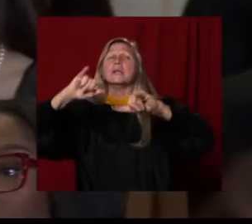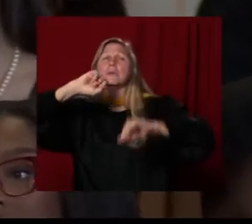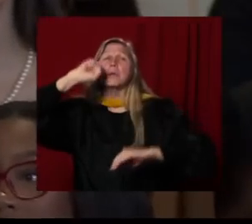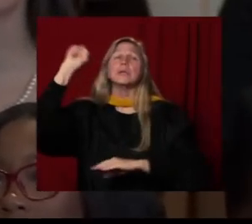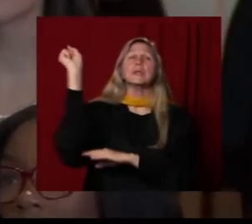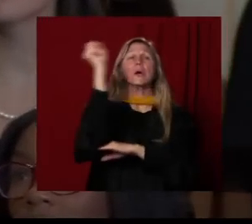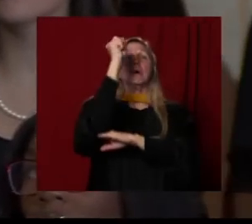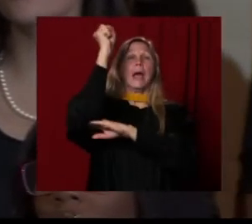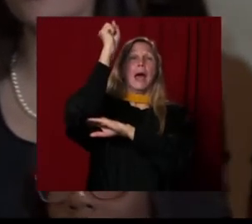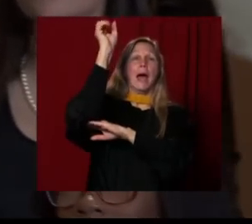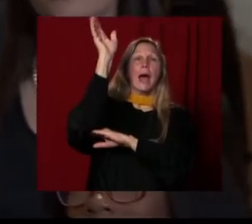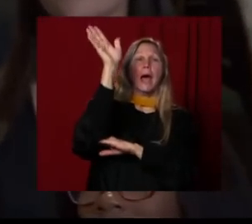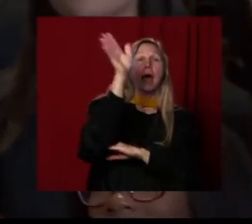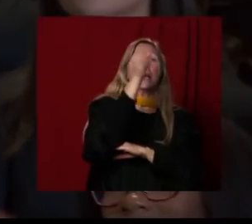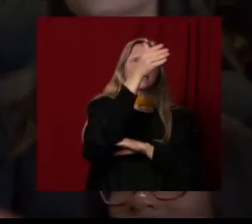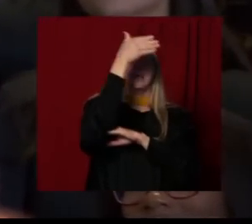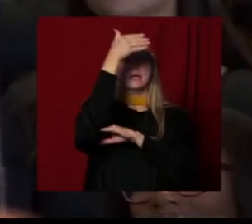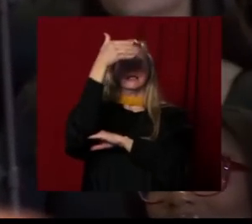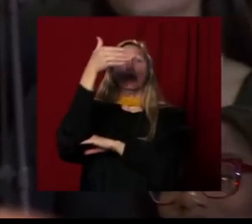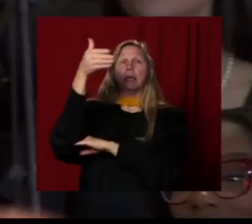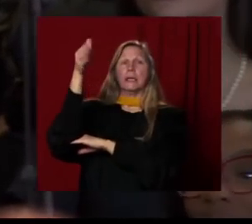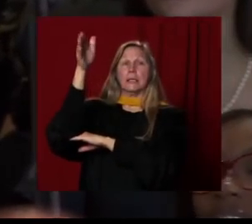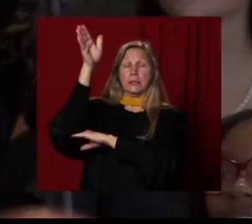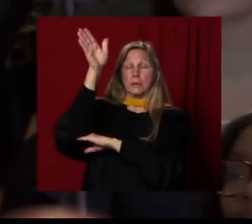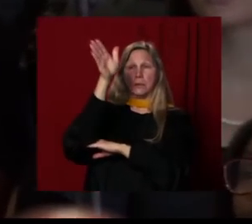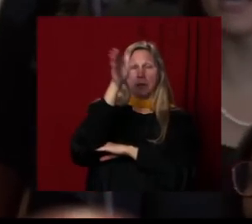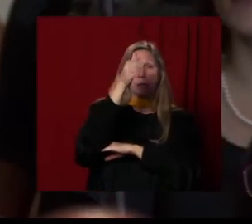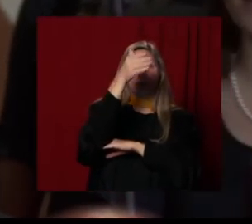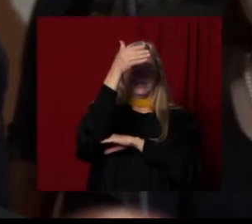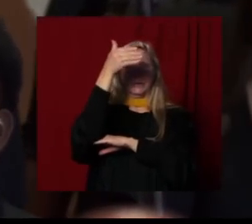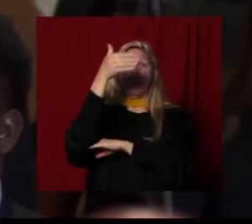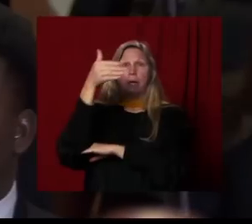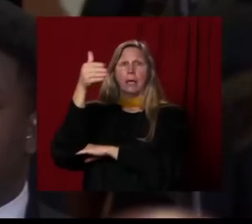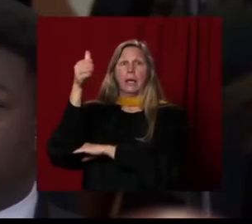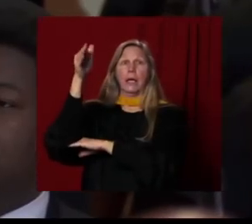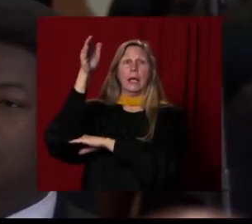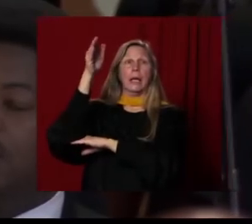watched, were so gallantly